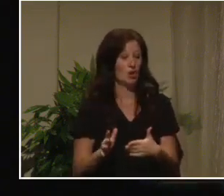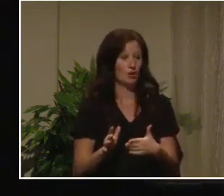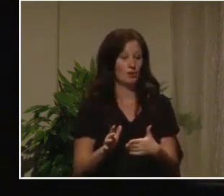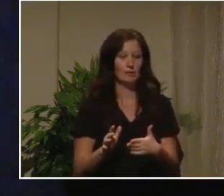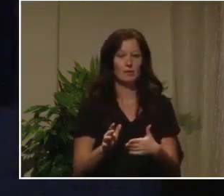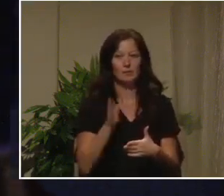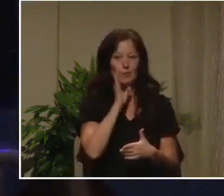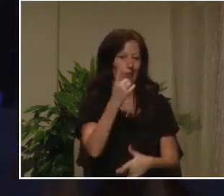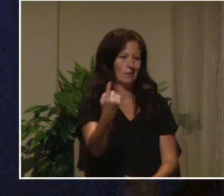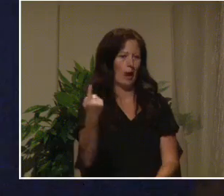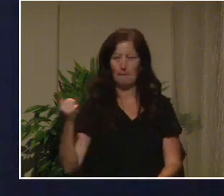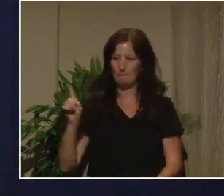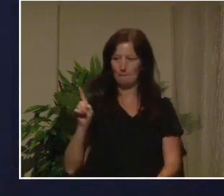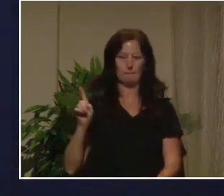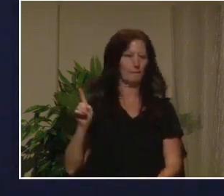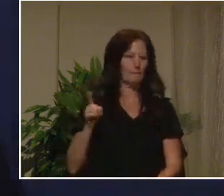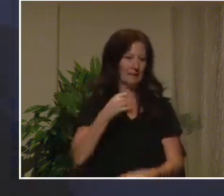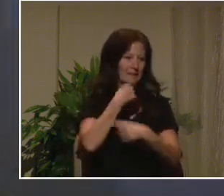about divorce care.